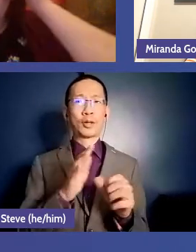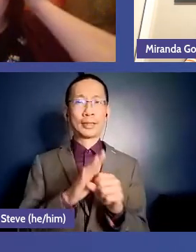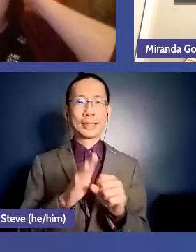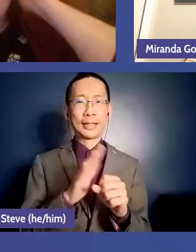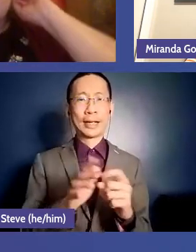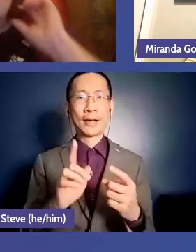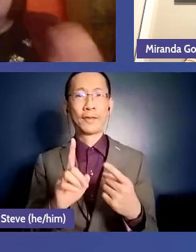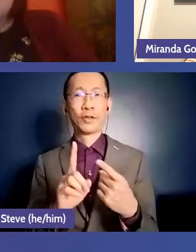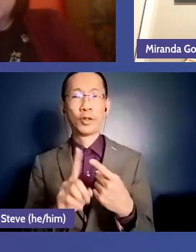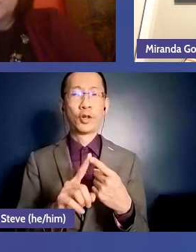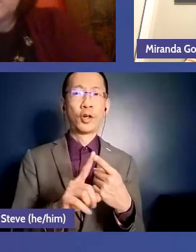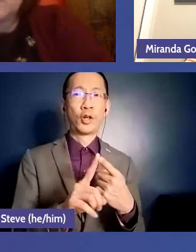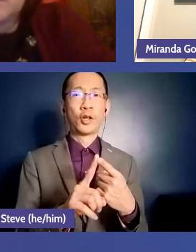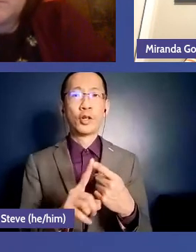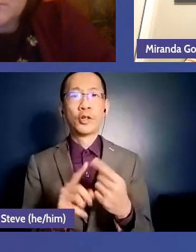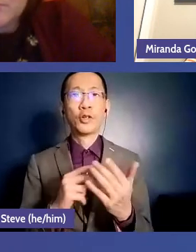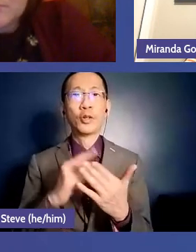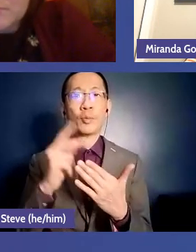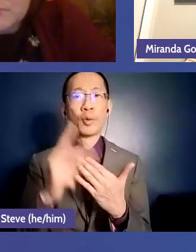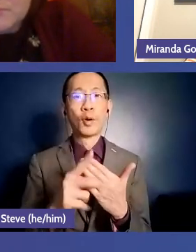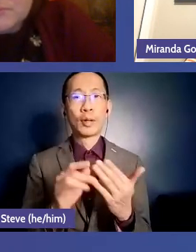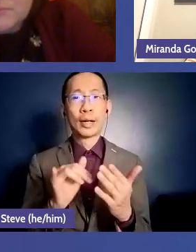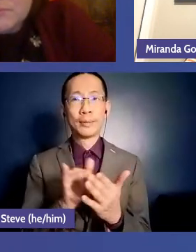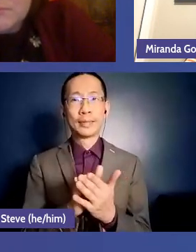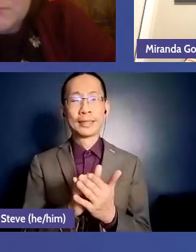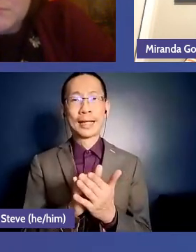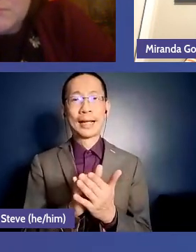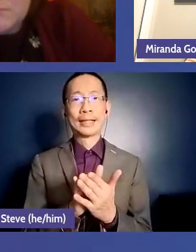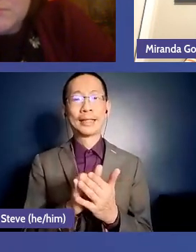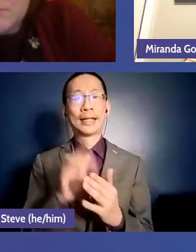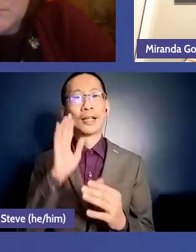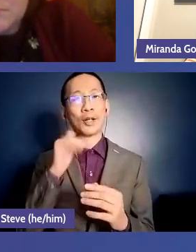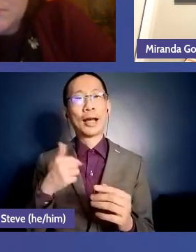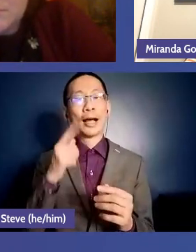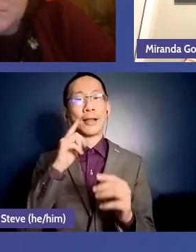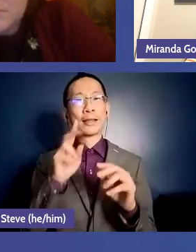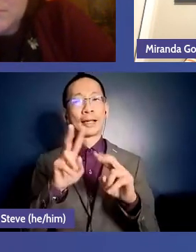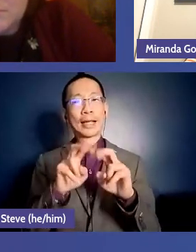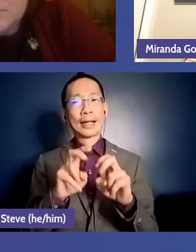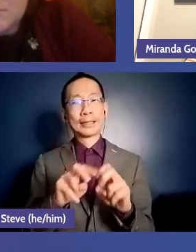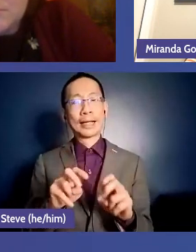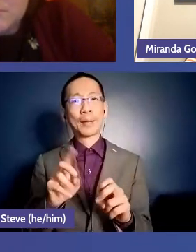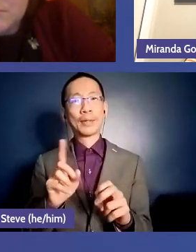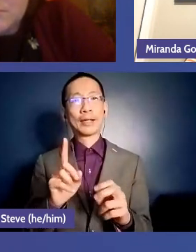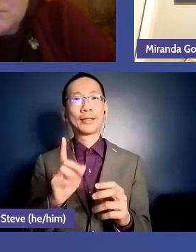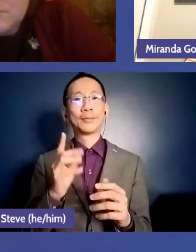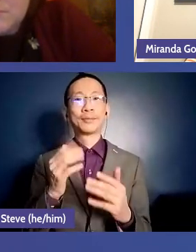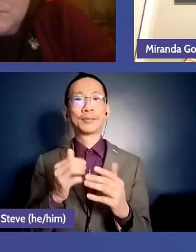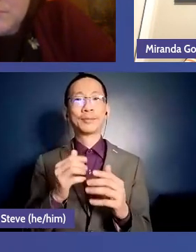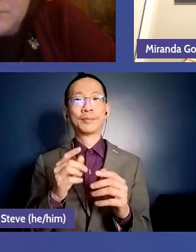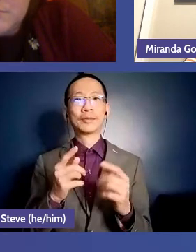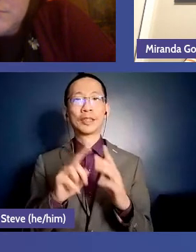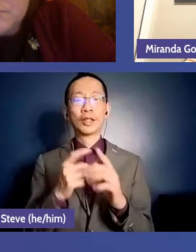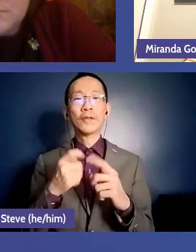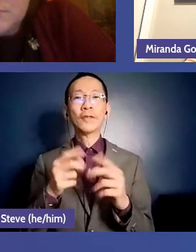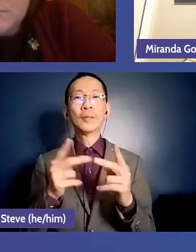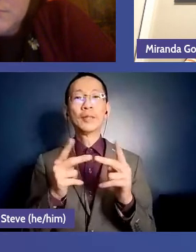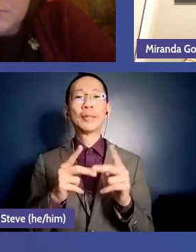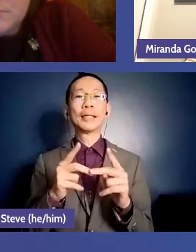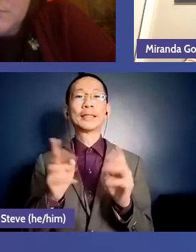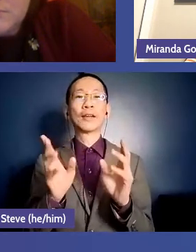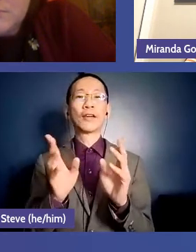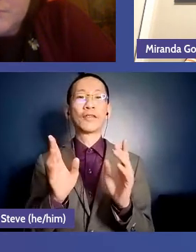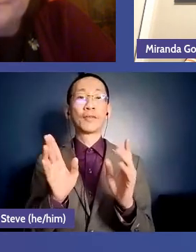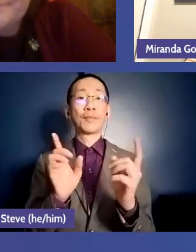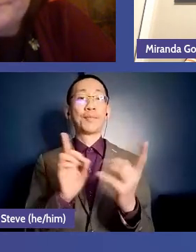to programs that, you know, I just think examining, you know, and just starting from a place of meeting people where